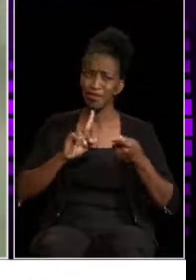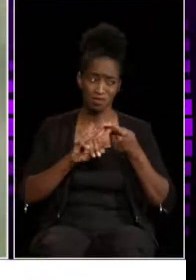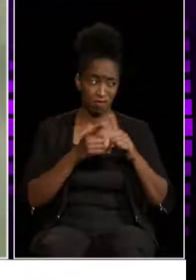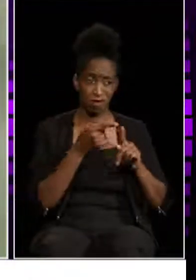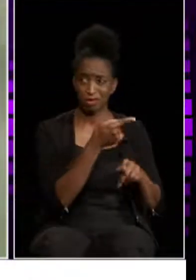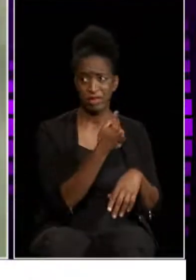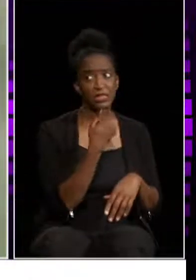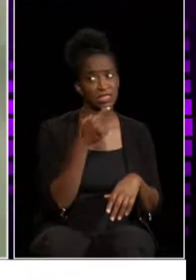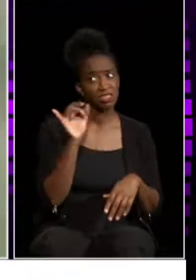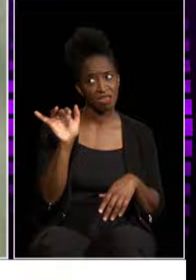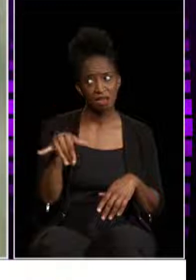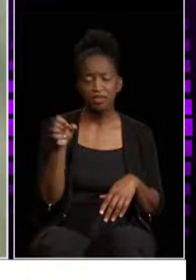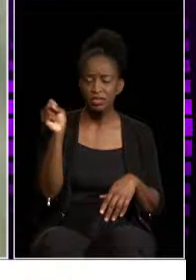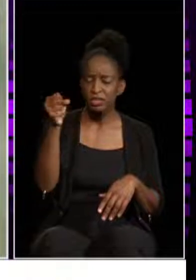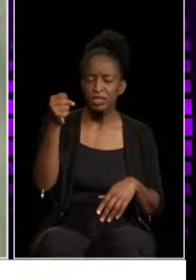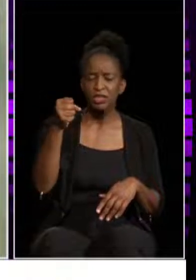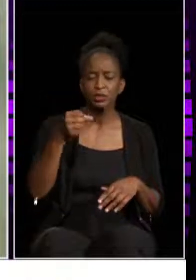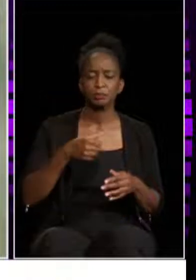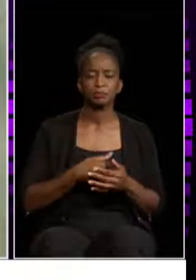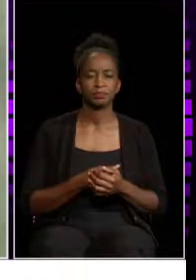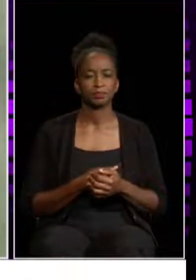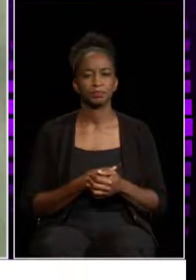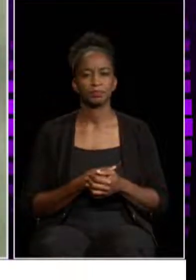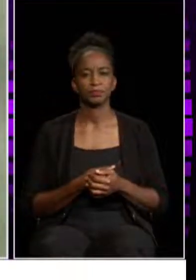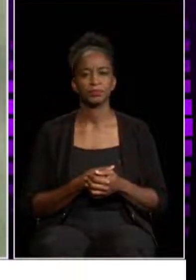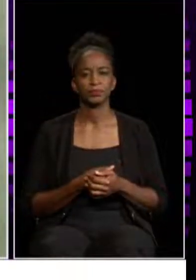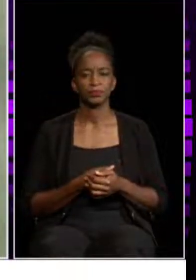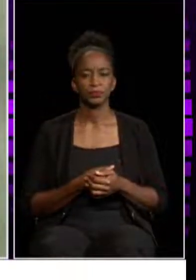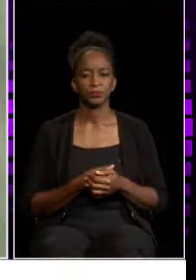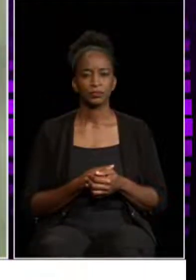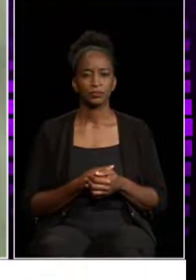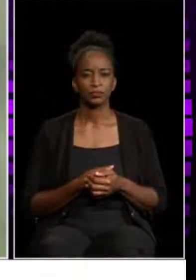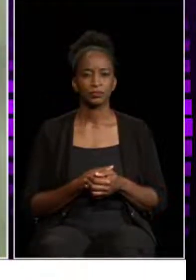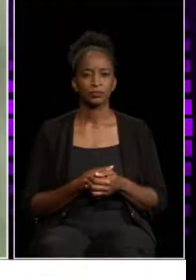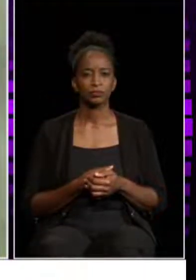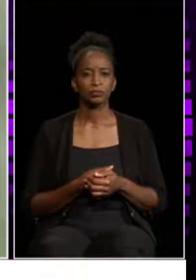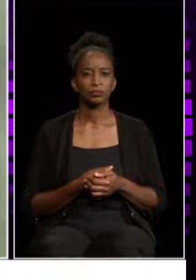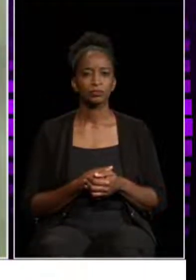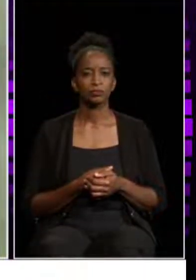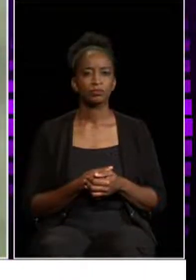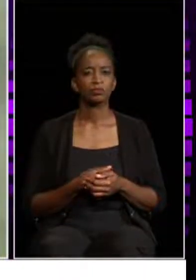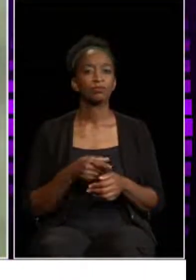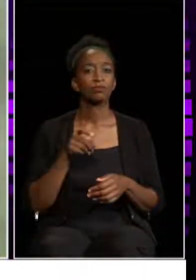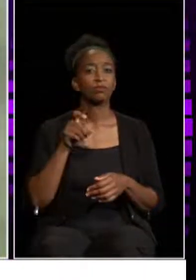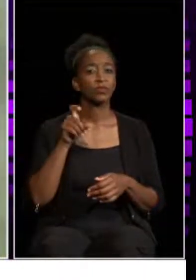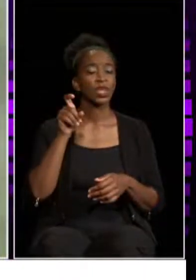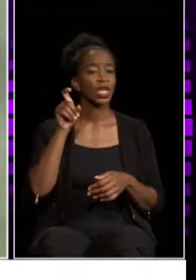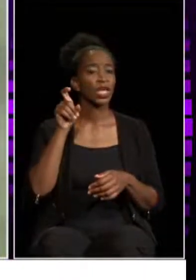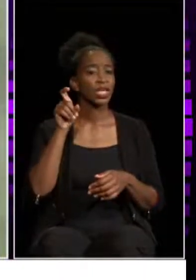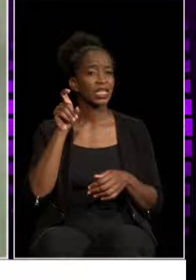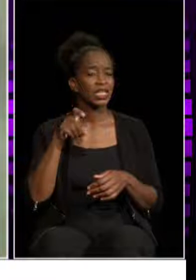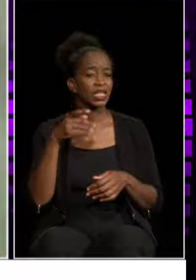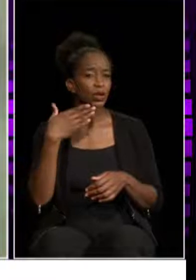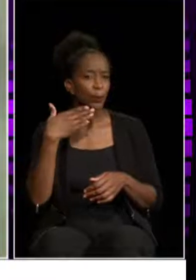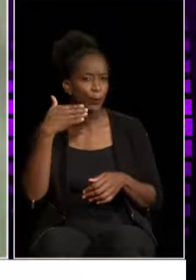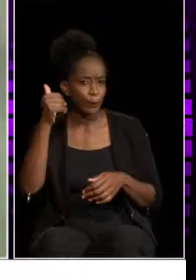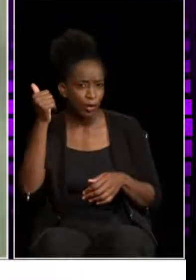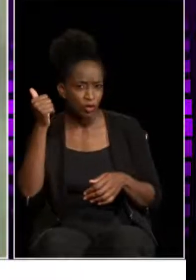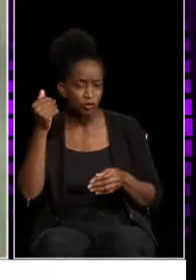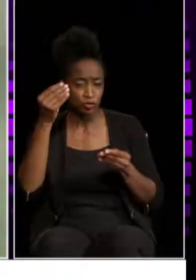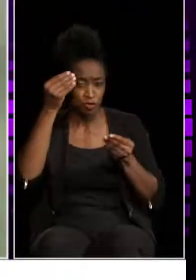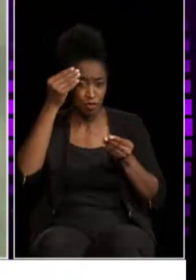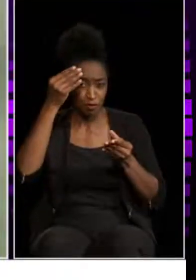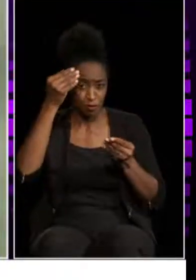key to making or disseminating better information about mental health is about very rational